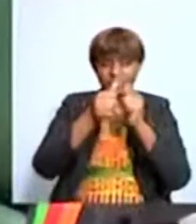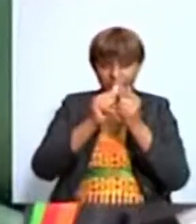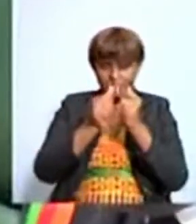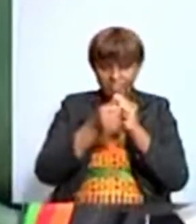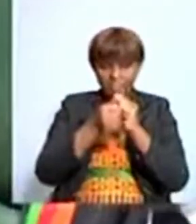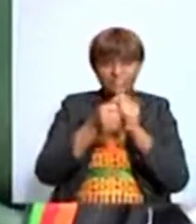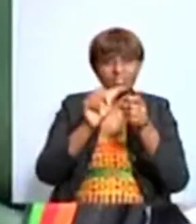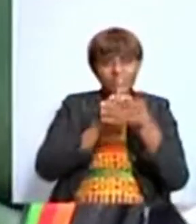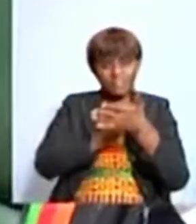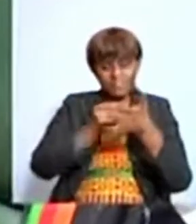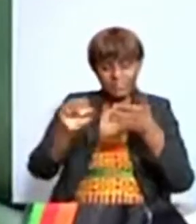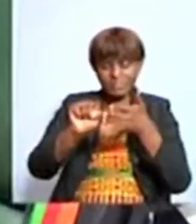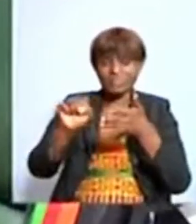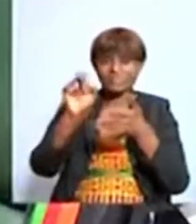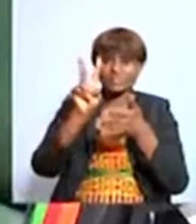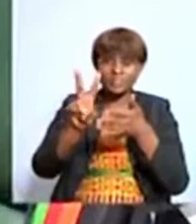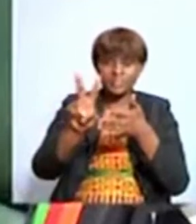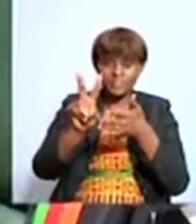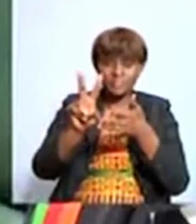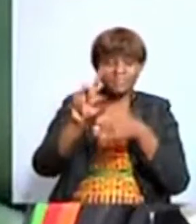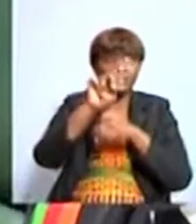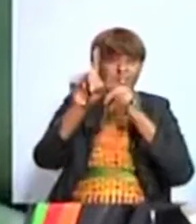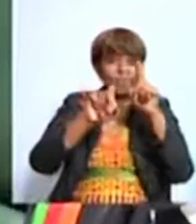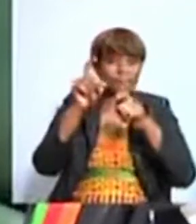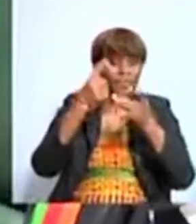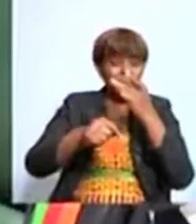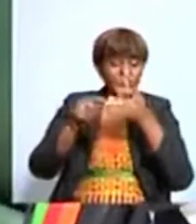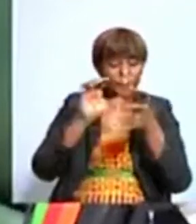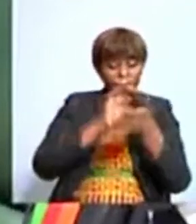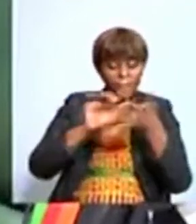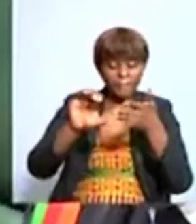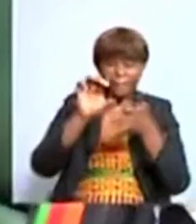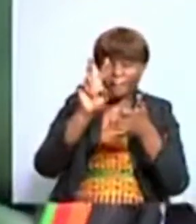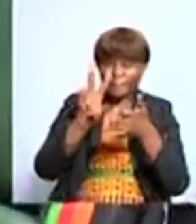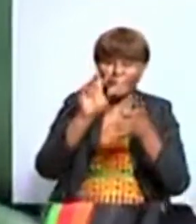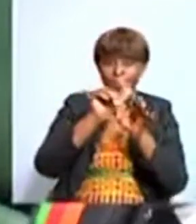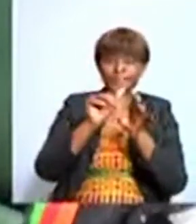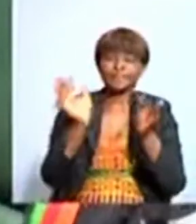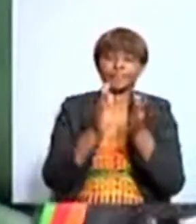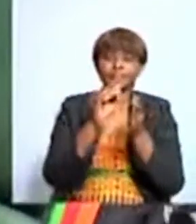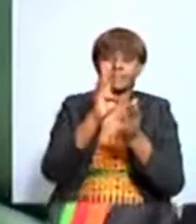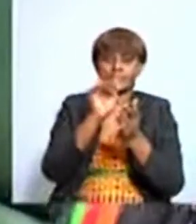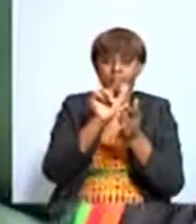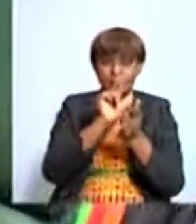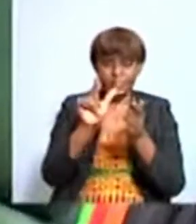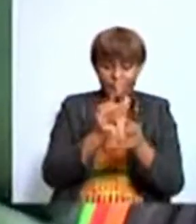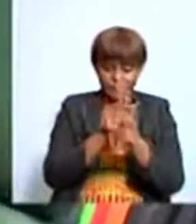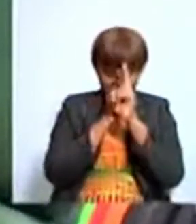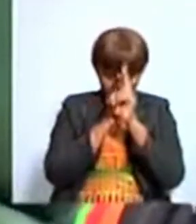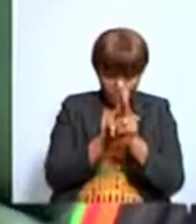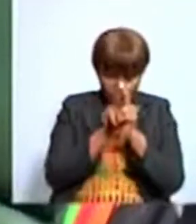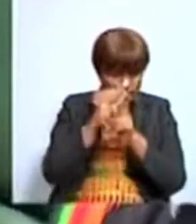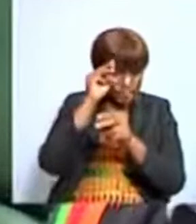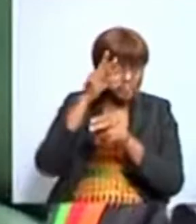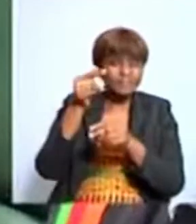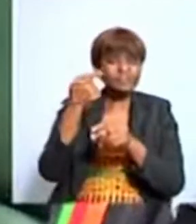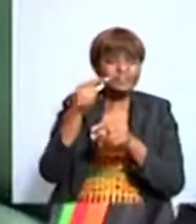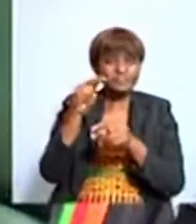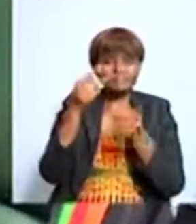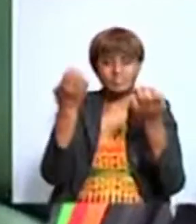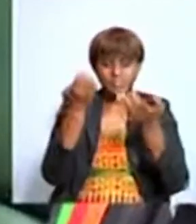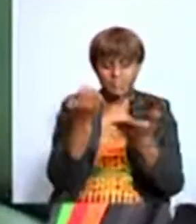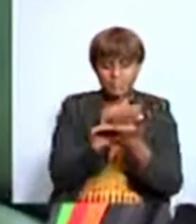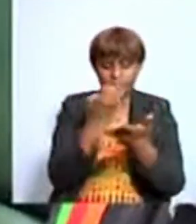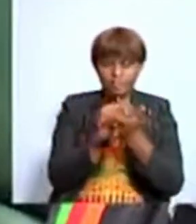amendment of Section 2. The question is that Clause 2 stands part of the bill. The Honorable Minister of Green Economy and Environment.